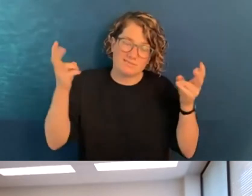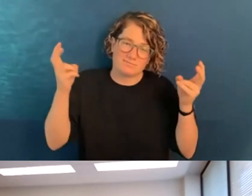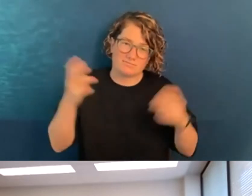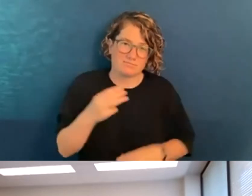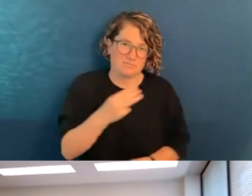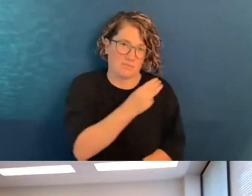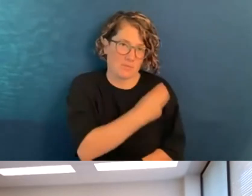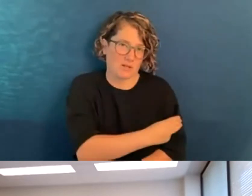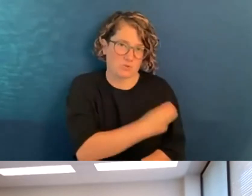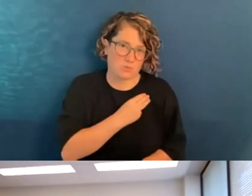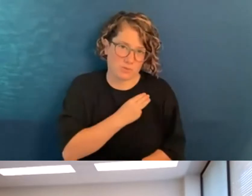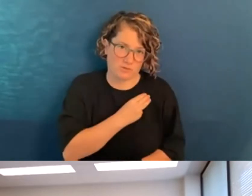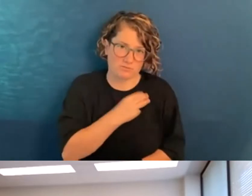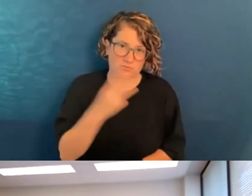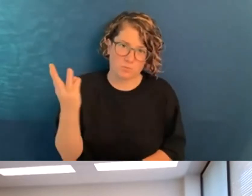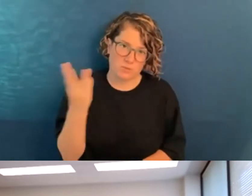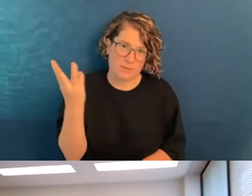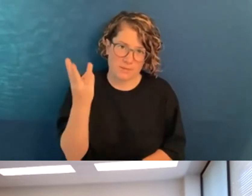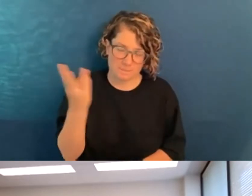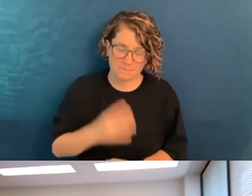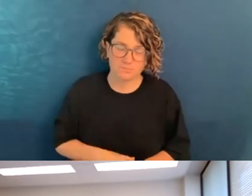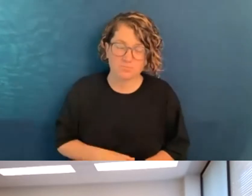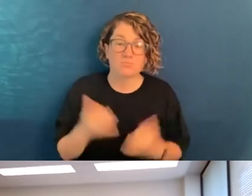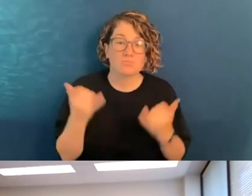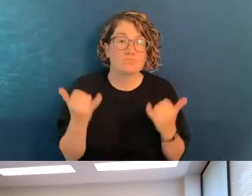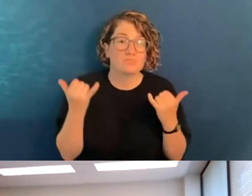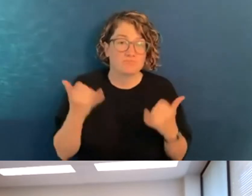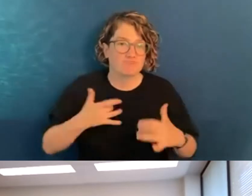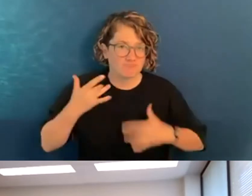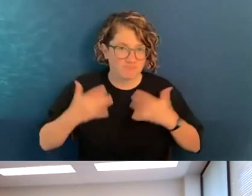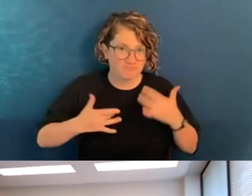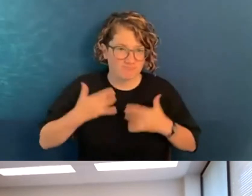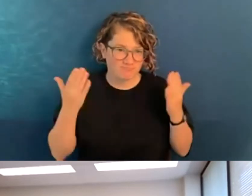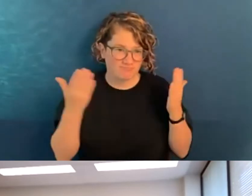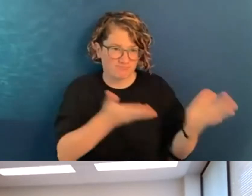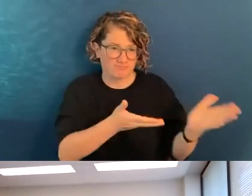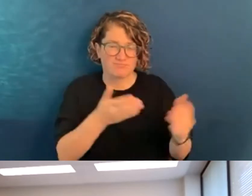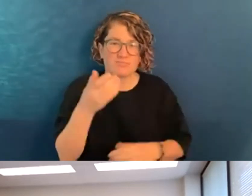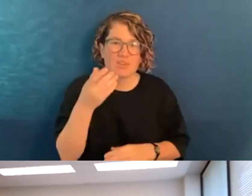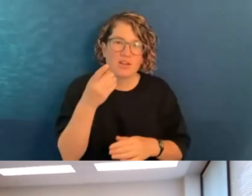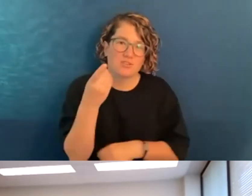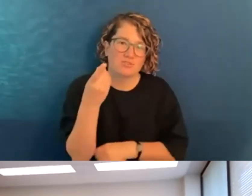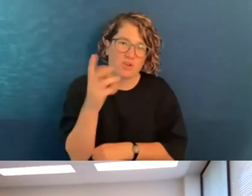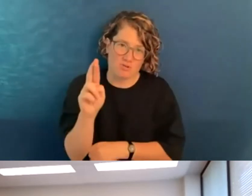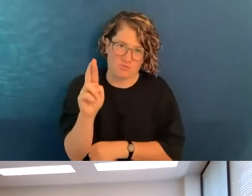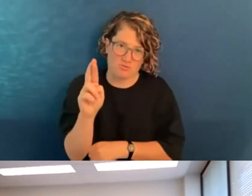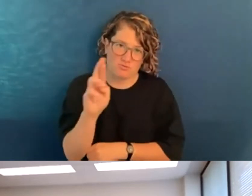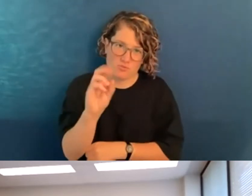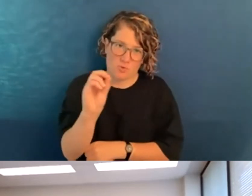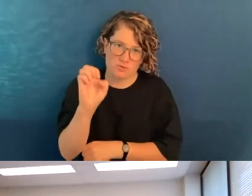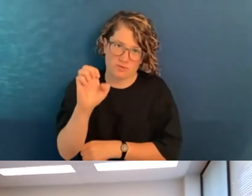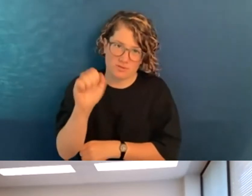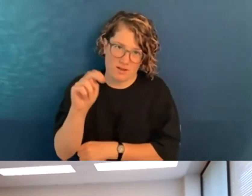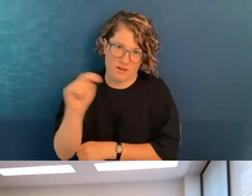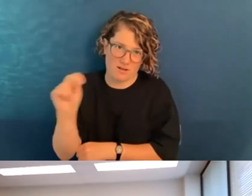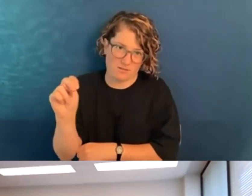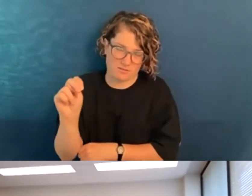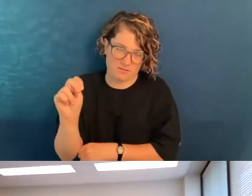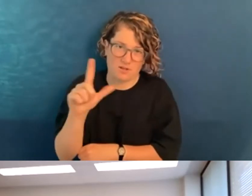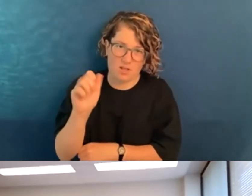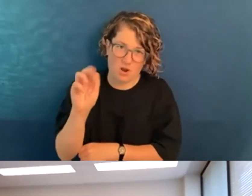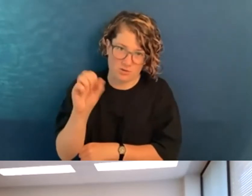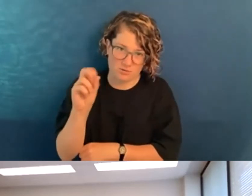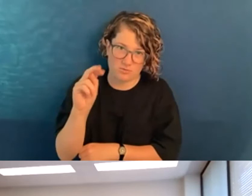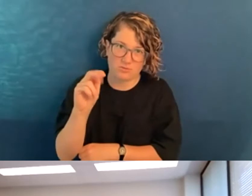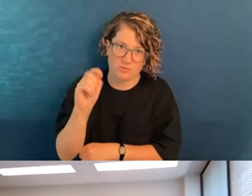delighted to present Dr. Roseann Larstone. She is the engagement and community lead at